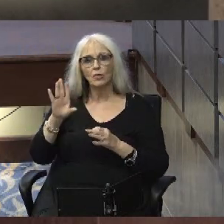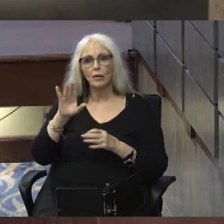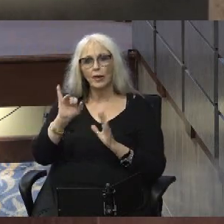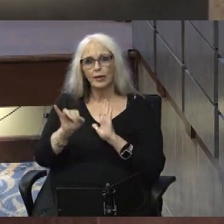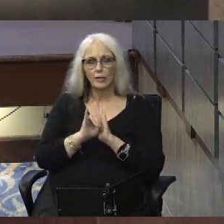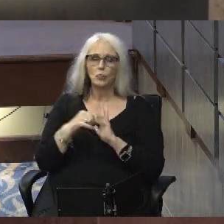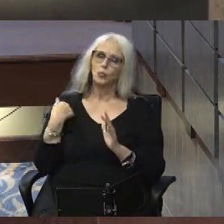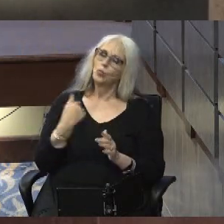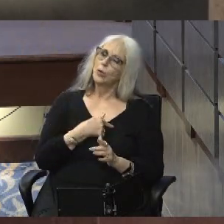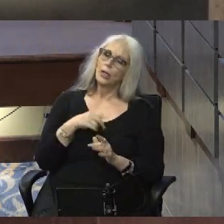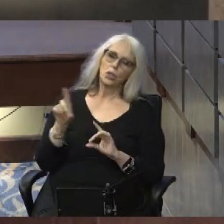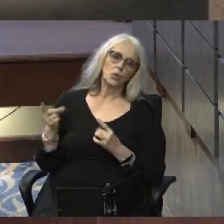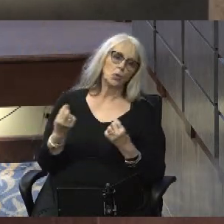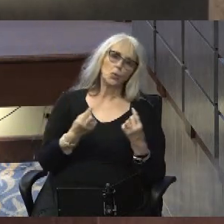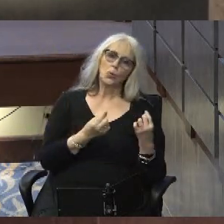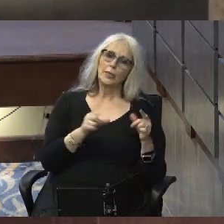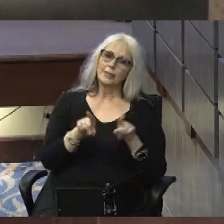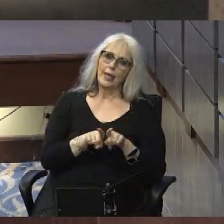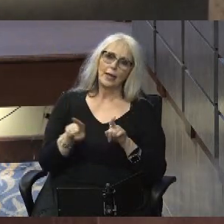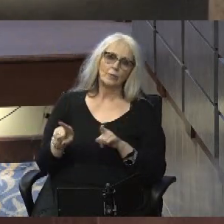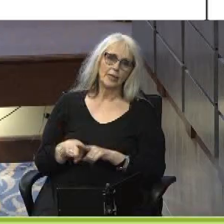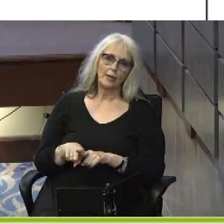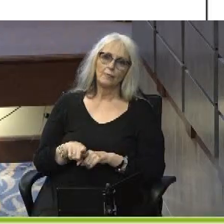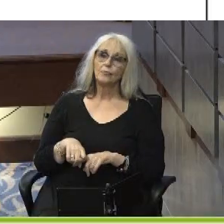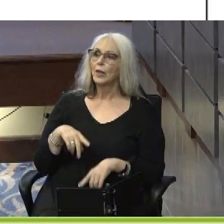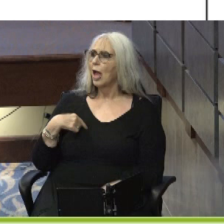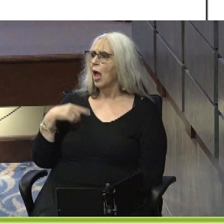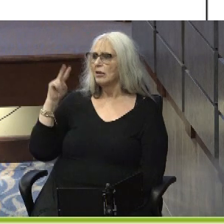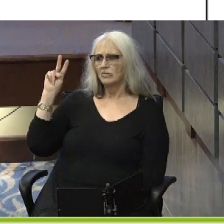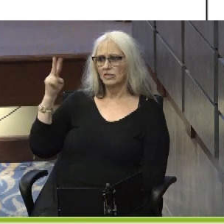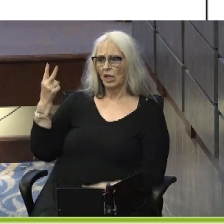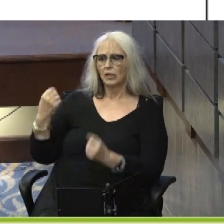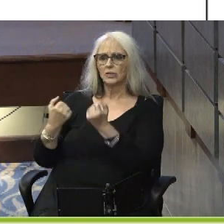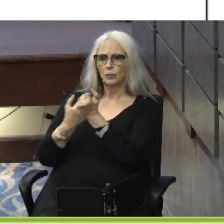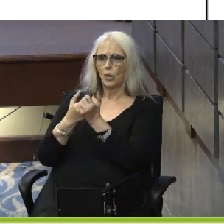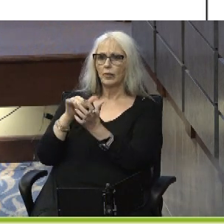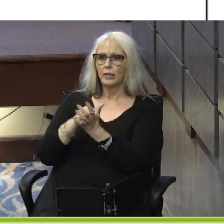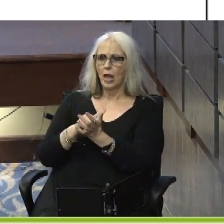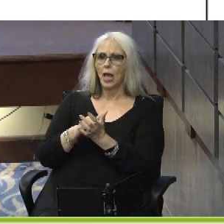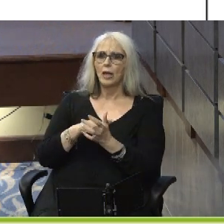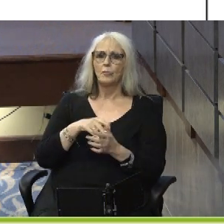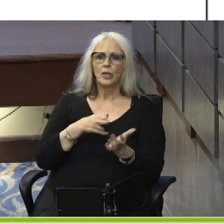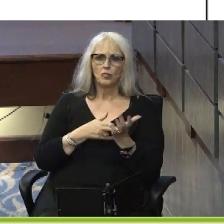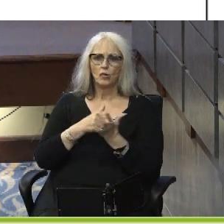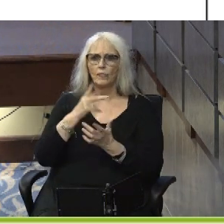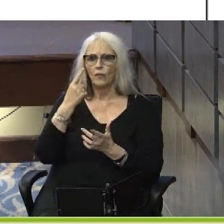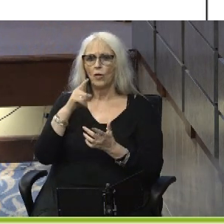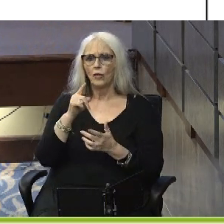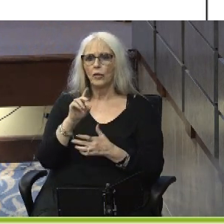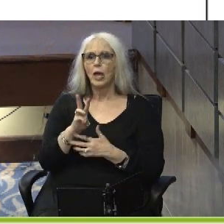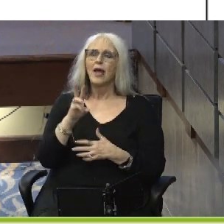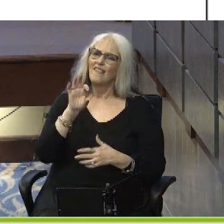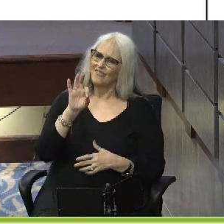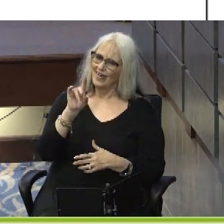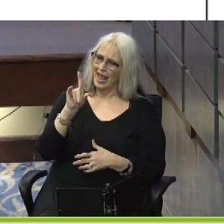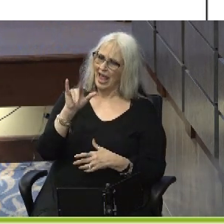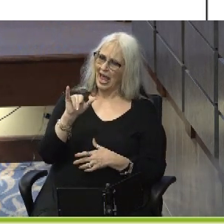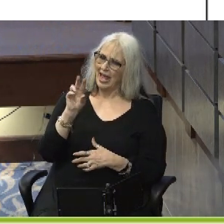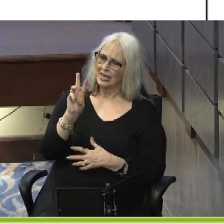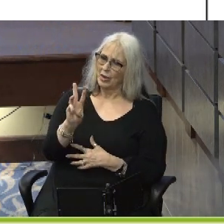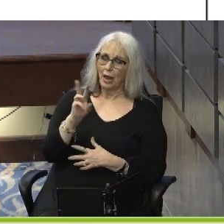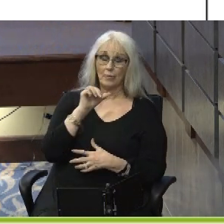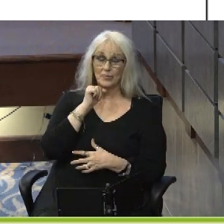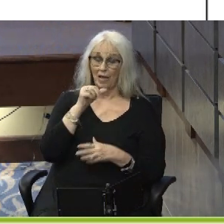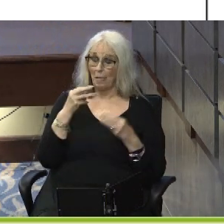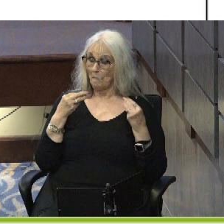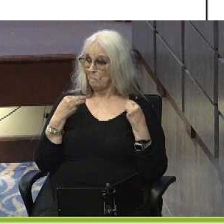thing. I fully second that reassurance to the public, and that the Flying W, I'm not a marketing